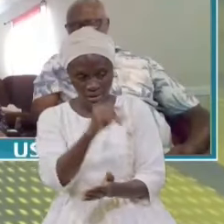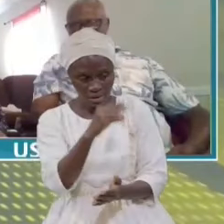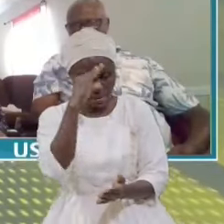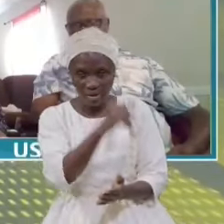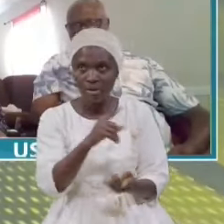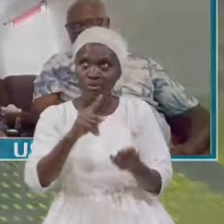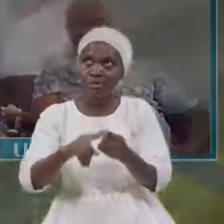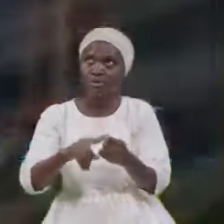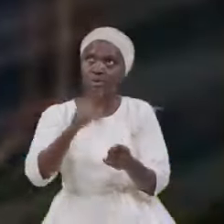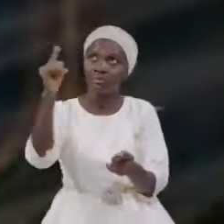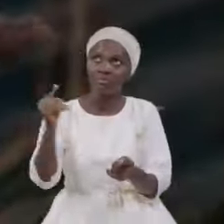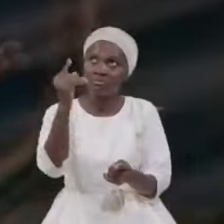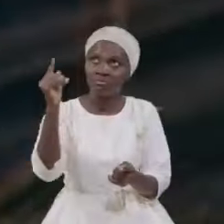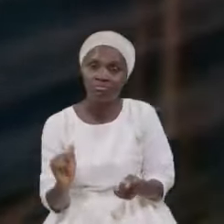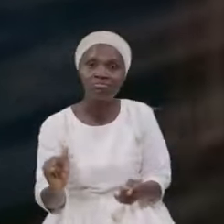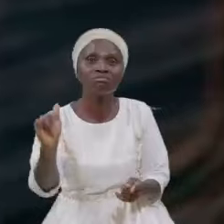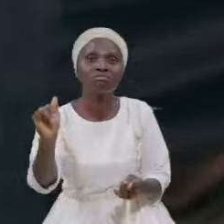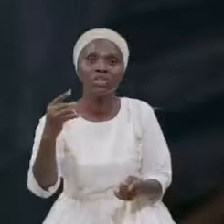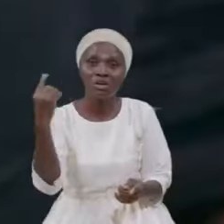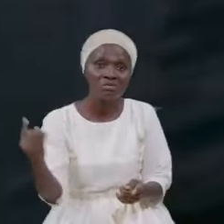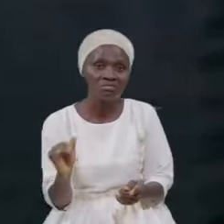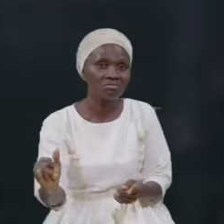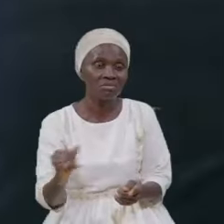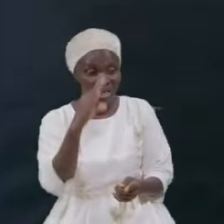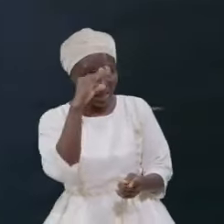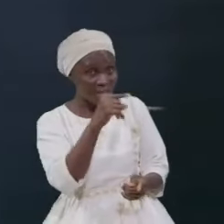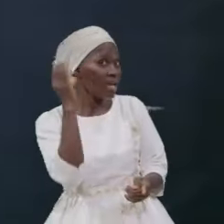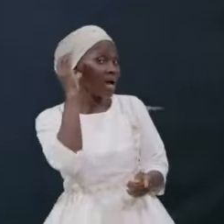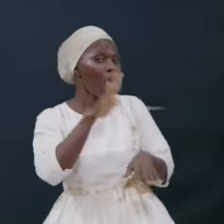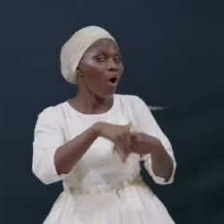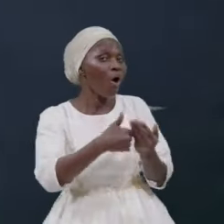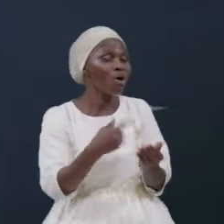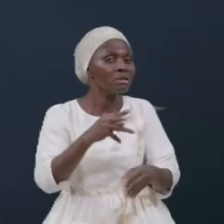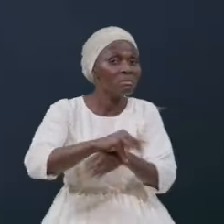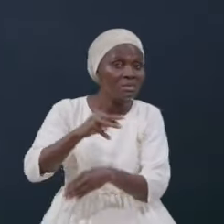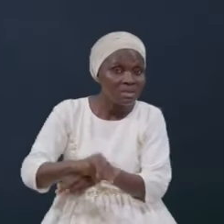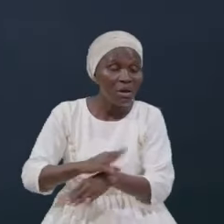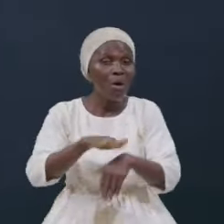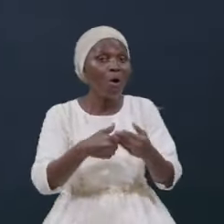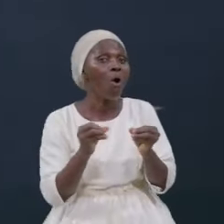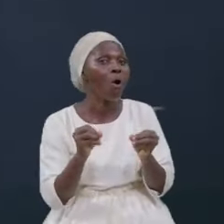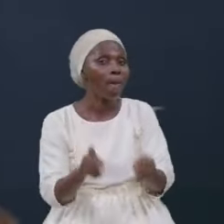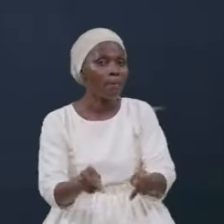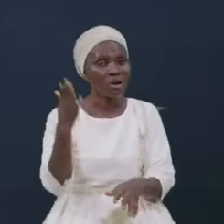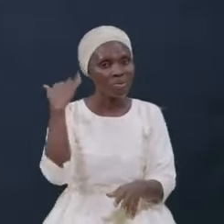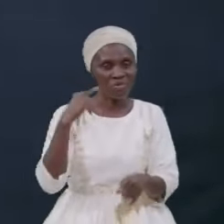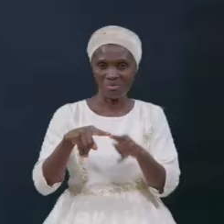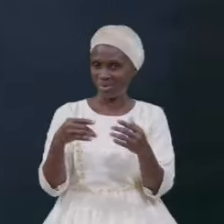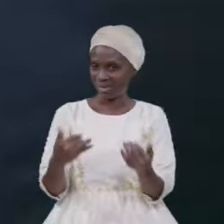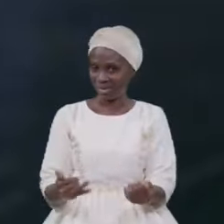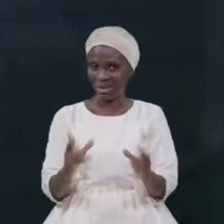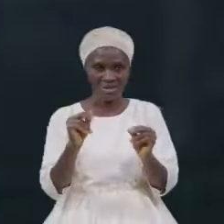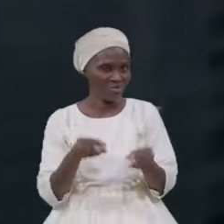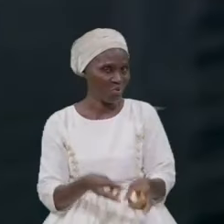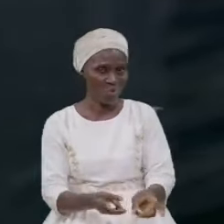the messages, but now there's no way for him to repent. It says, when